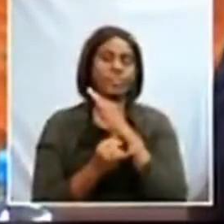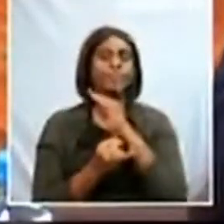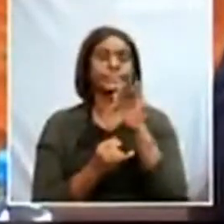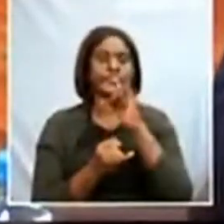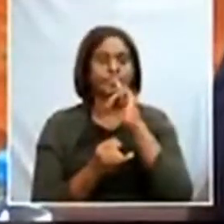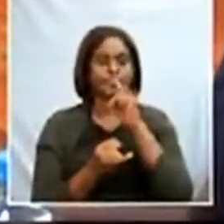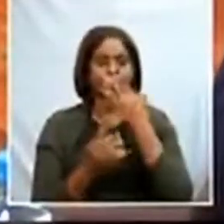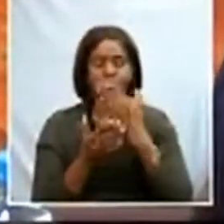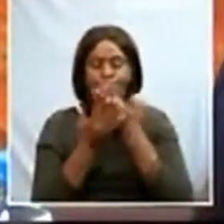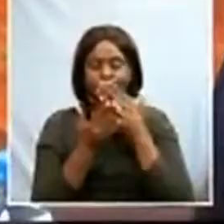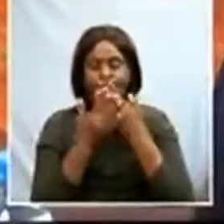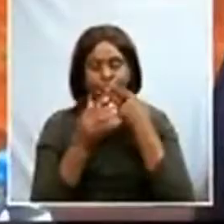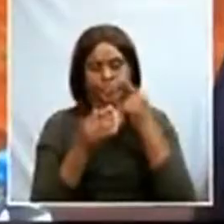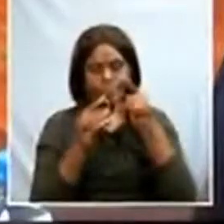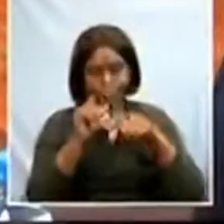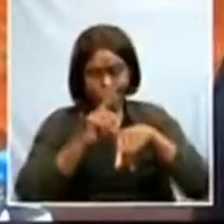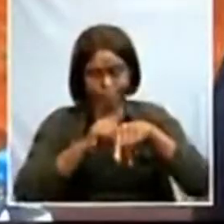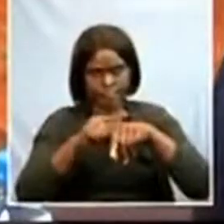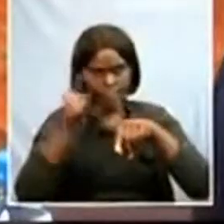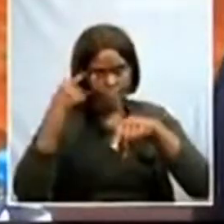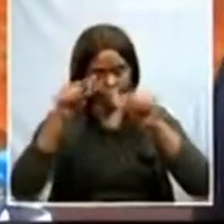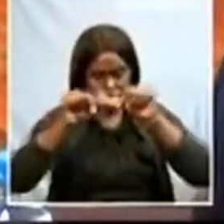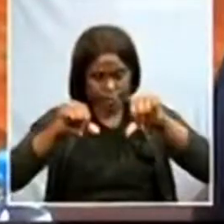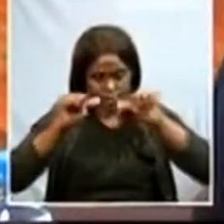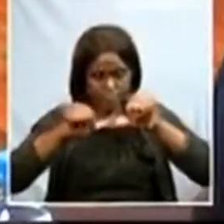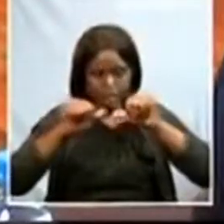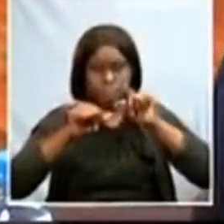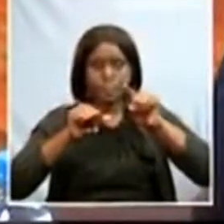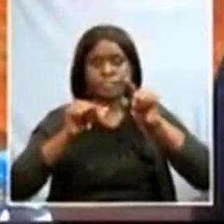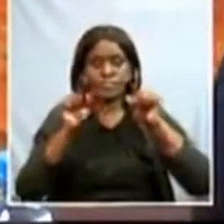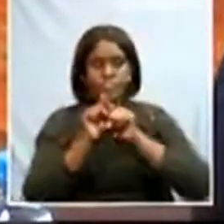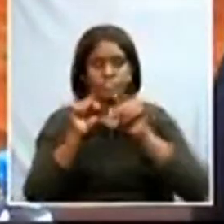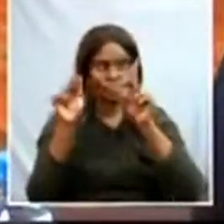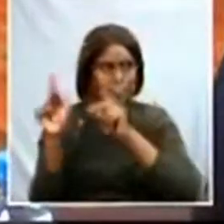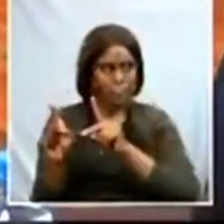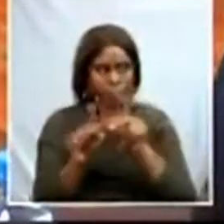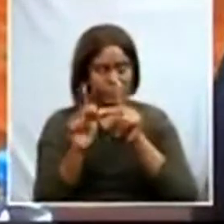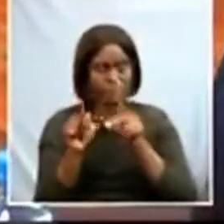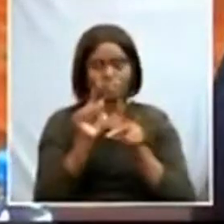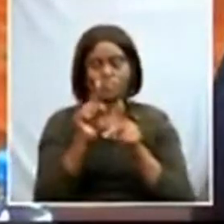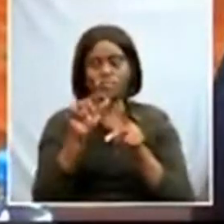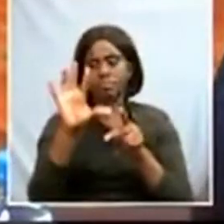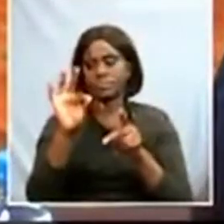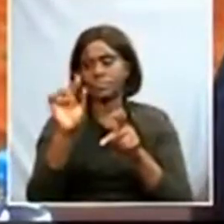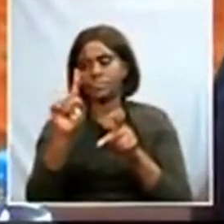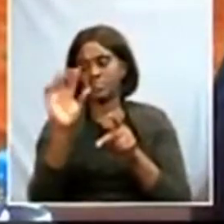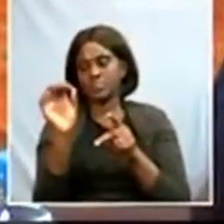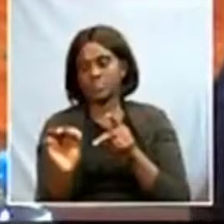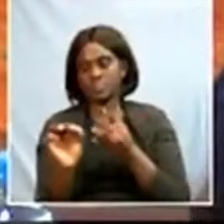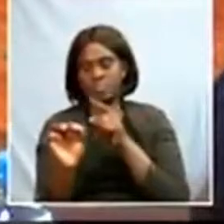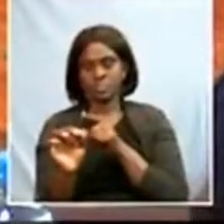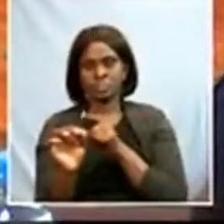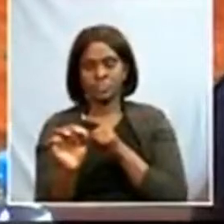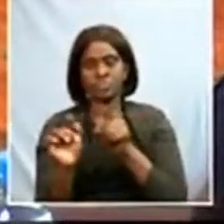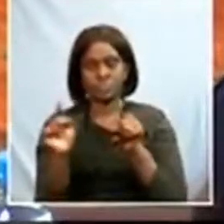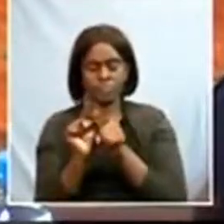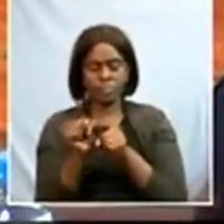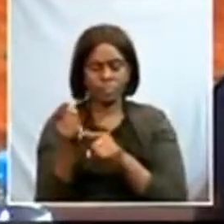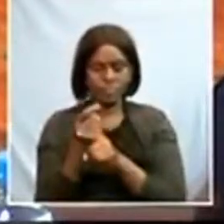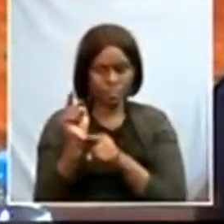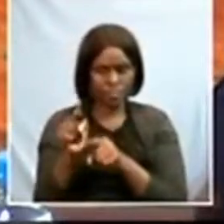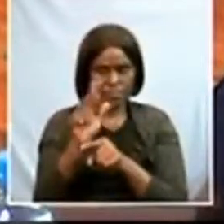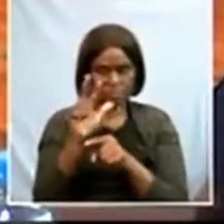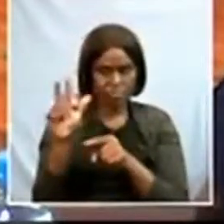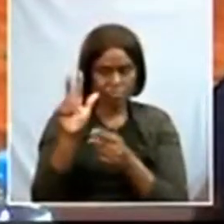suffices to say, Chair, that at the time of audit, the performance we were at 91%. Out of the